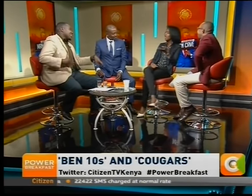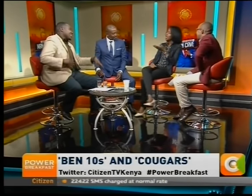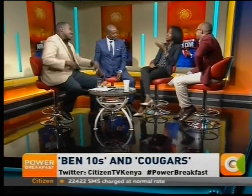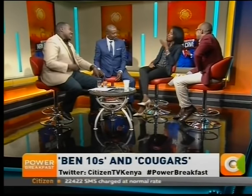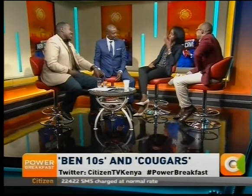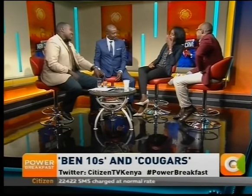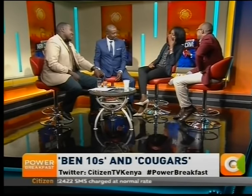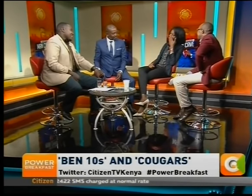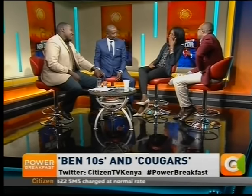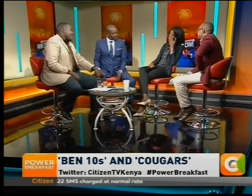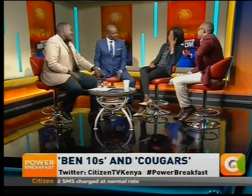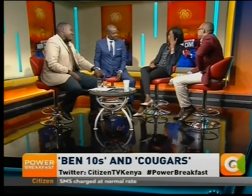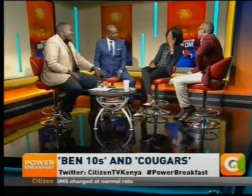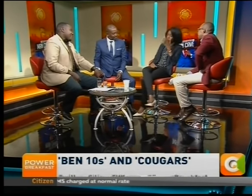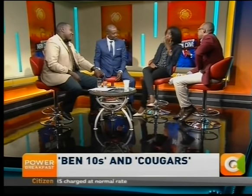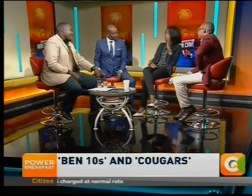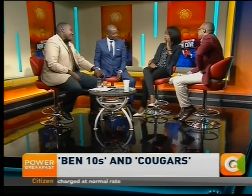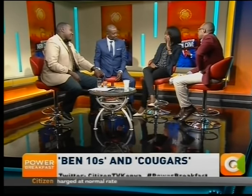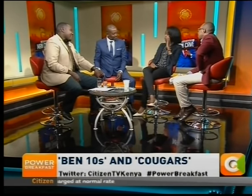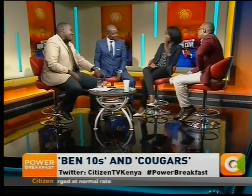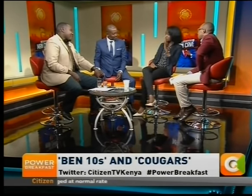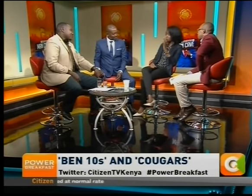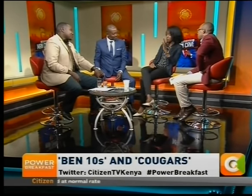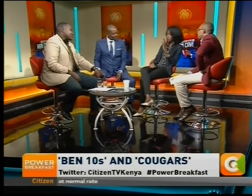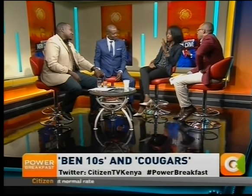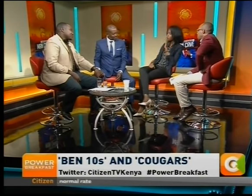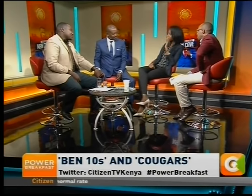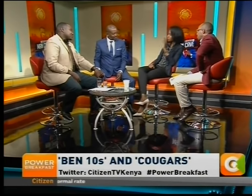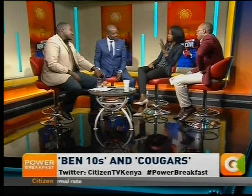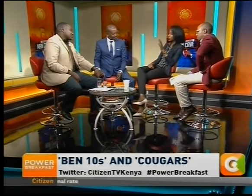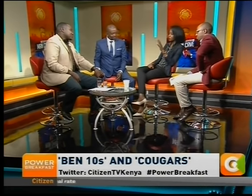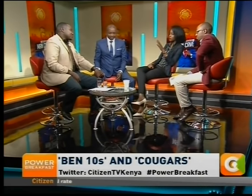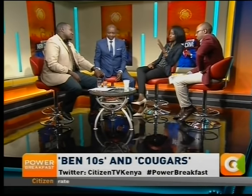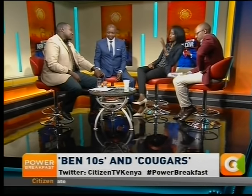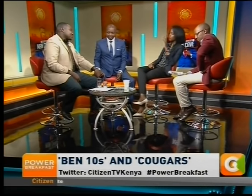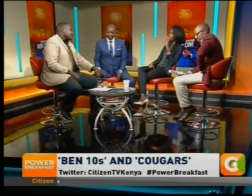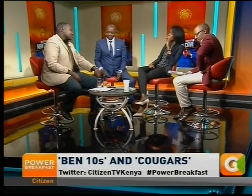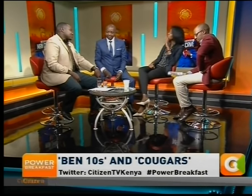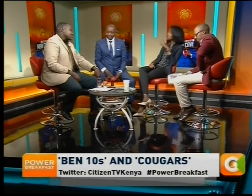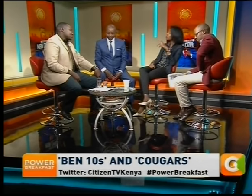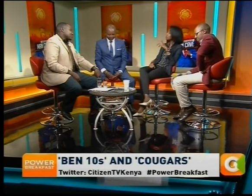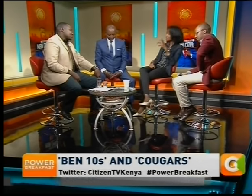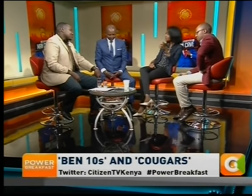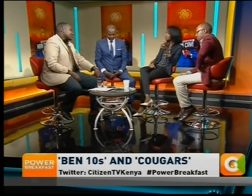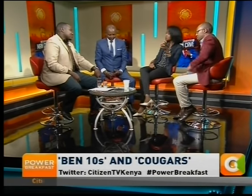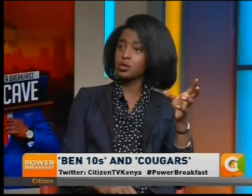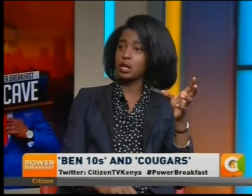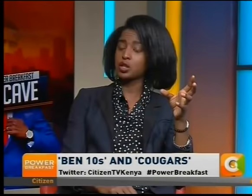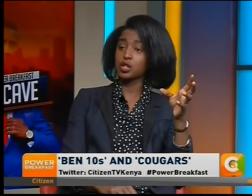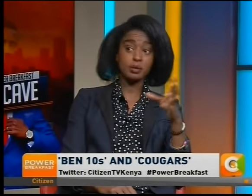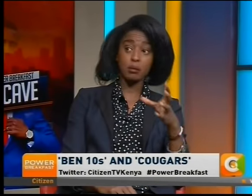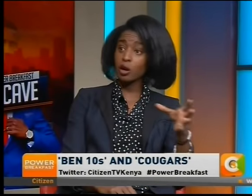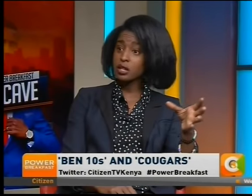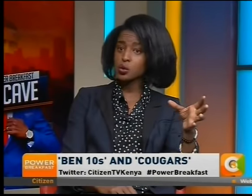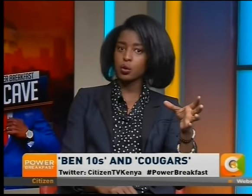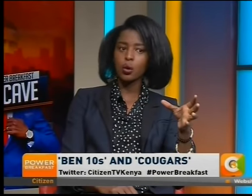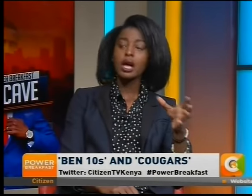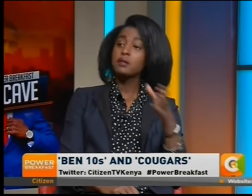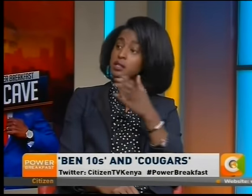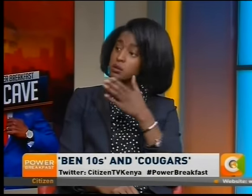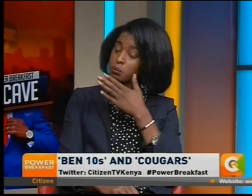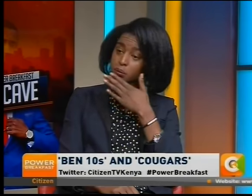yeah. For me, my advice would be, for young people out there who are, you know, because you're being sucked into this relationship. I'll be honest